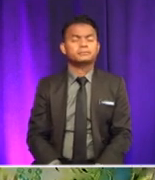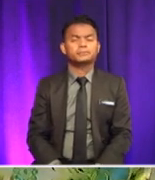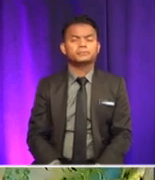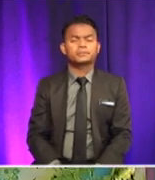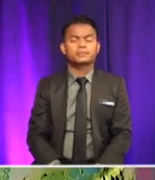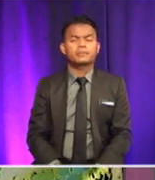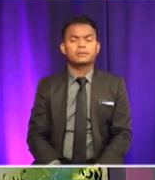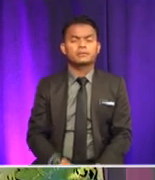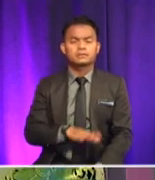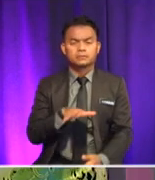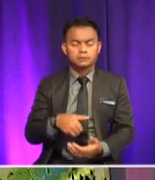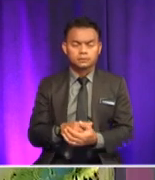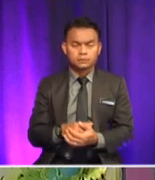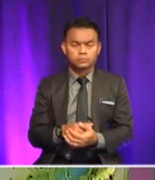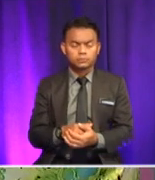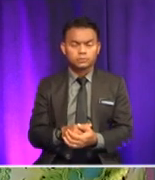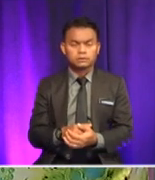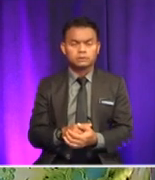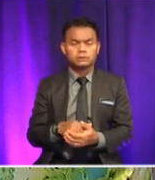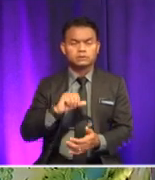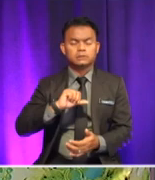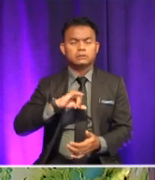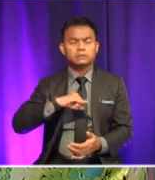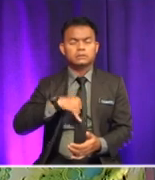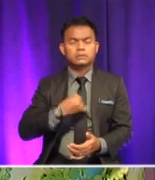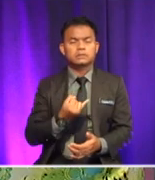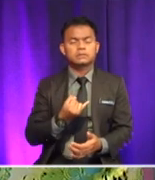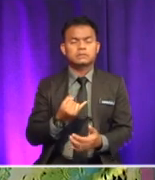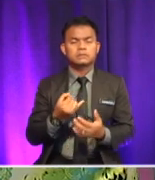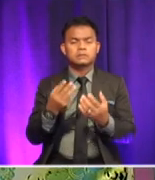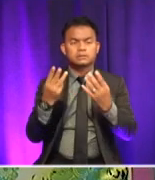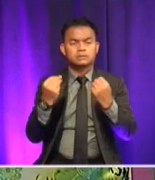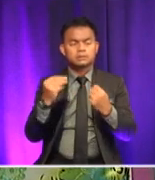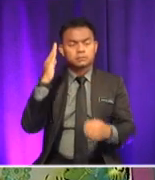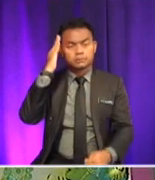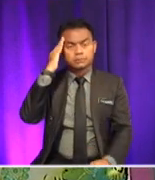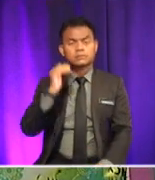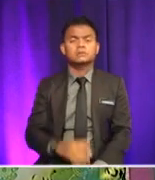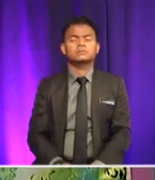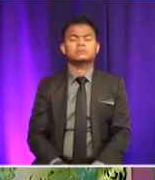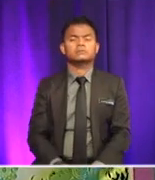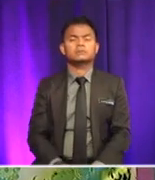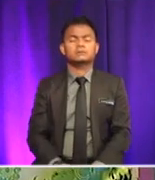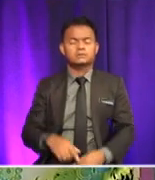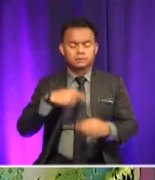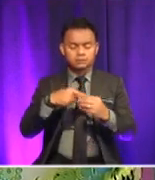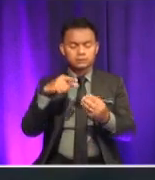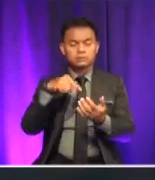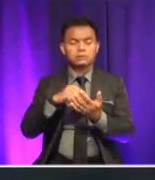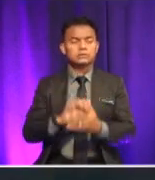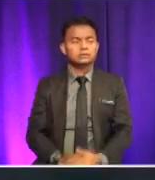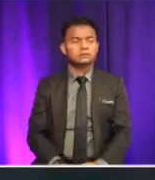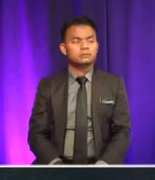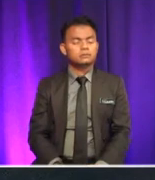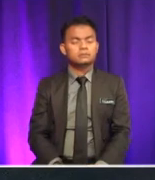are anxious and excited to know about this. Okay, so first of all, right, Chris, you have the book with you? Yes,